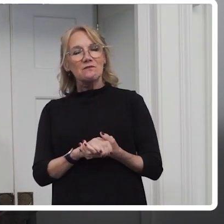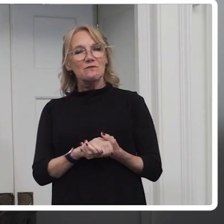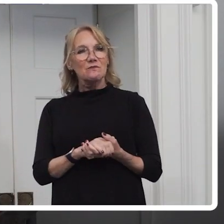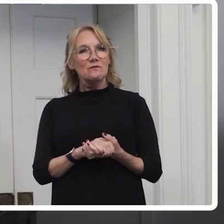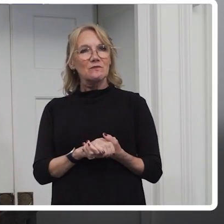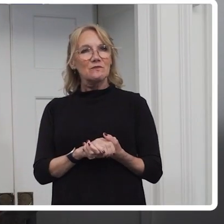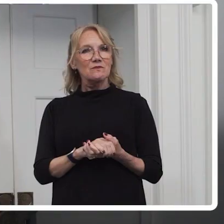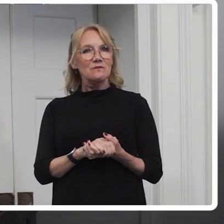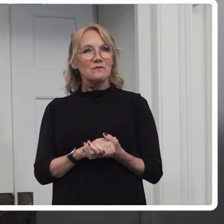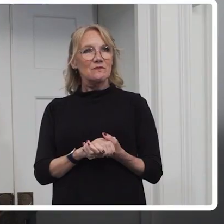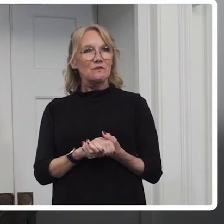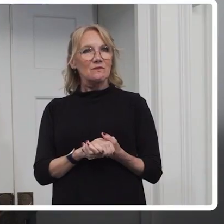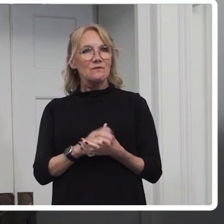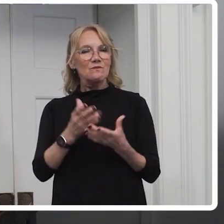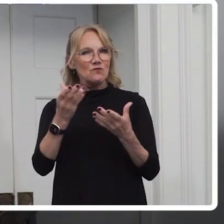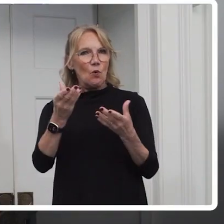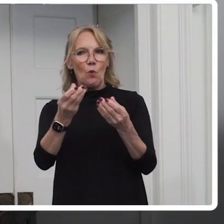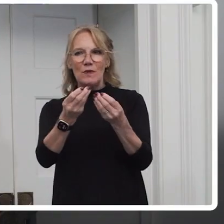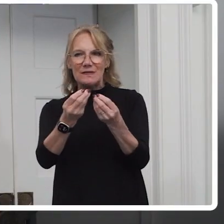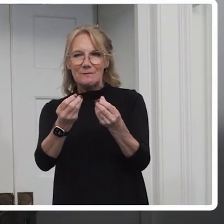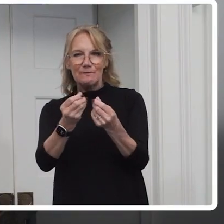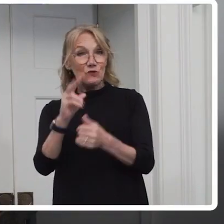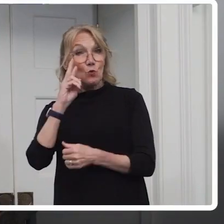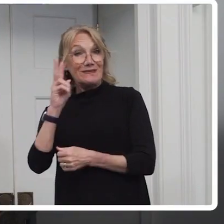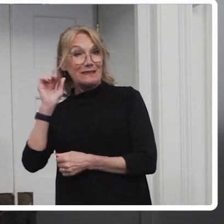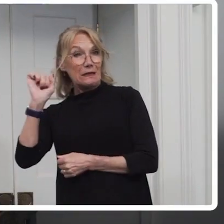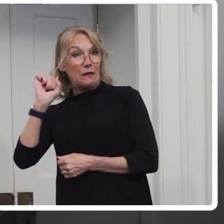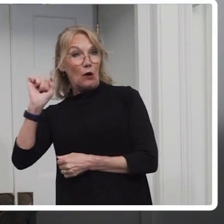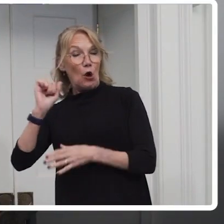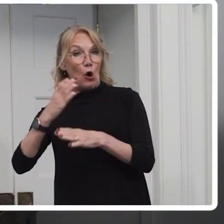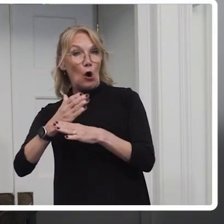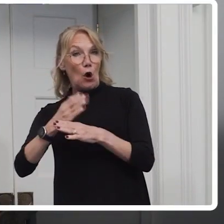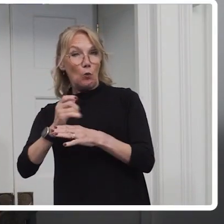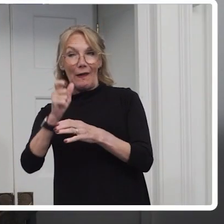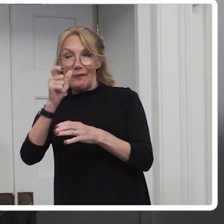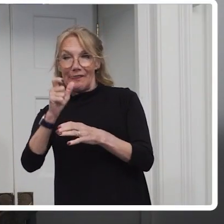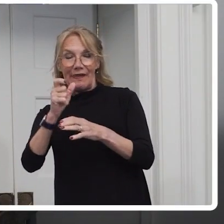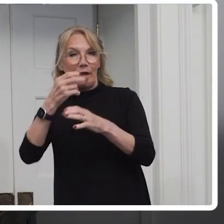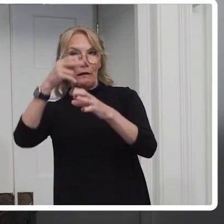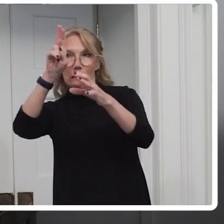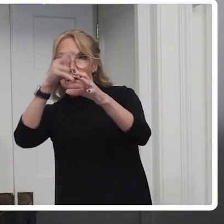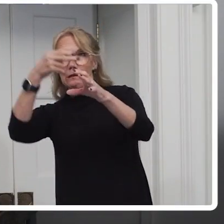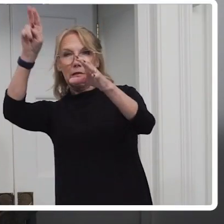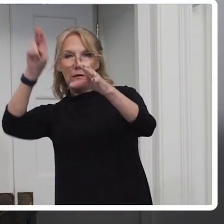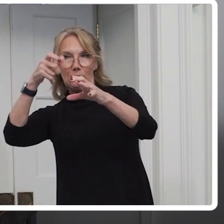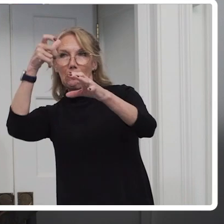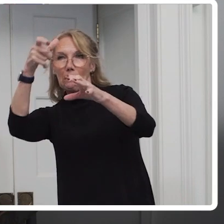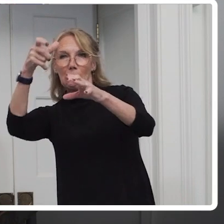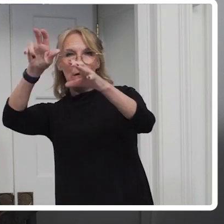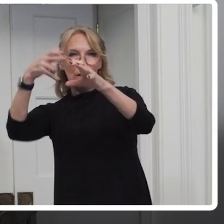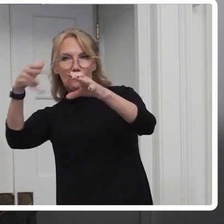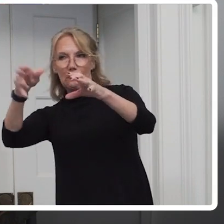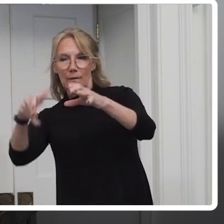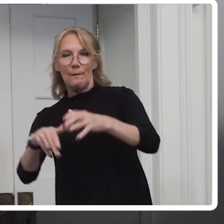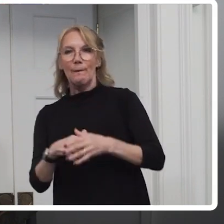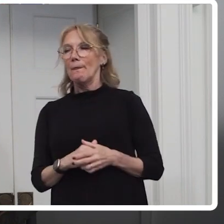really retains the kind of thick paint strokes that you'll see in Grace's work. And it has a kind of expressive quality